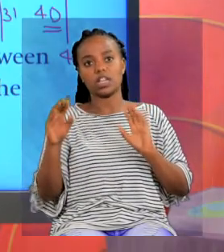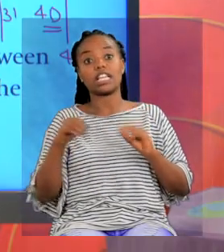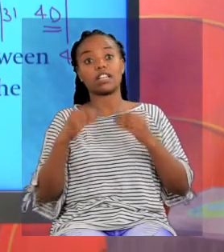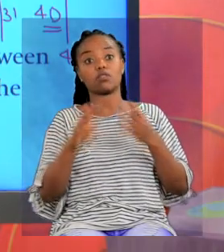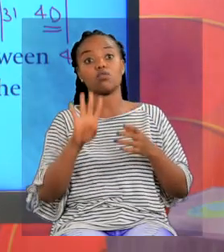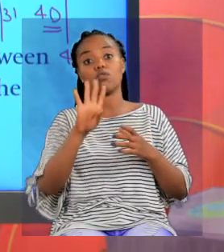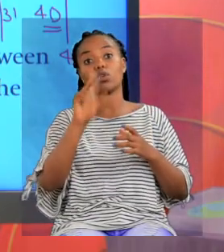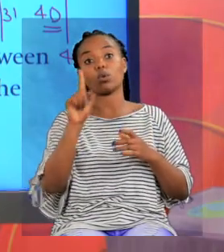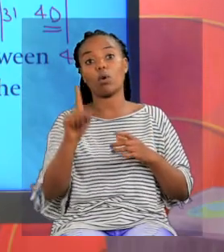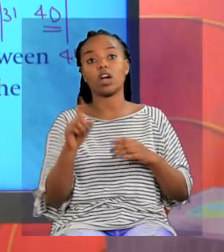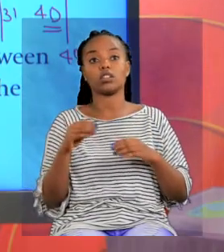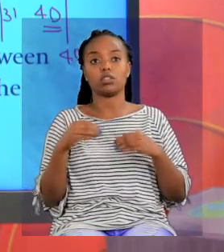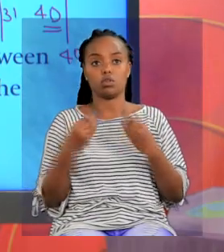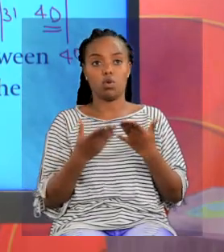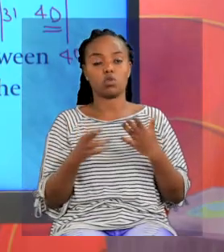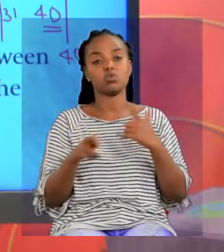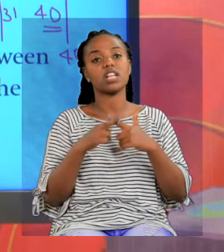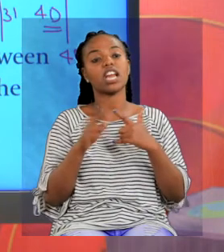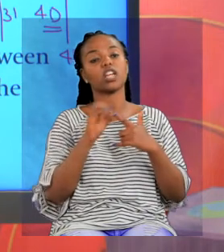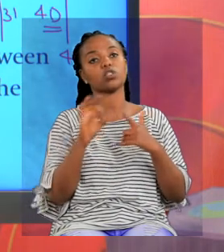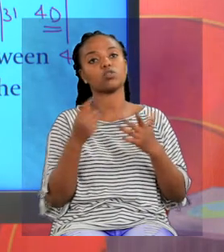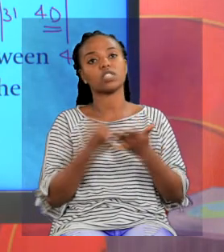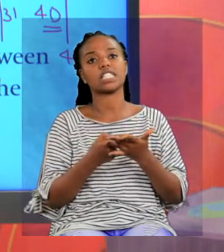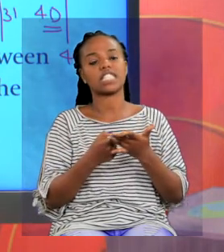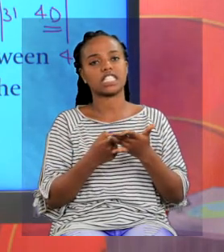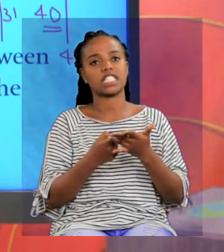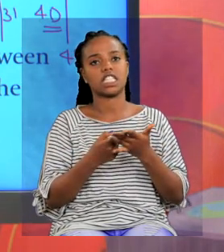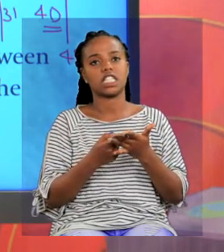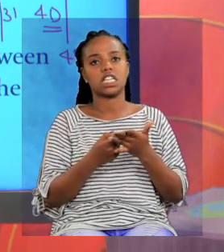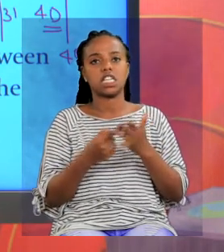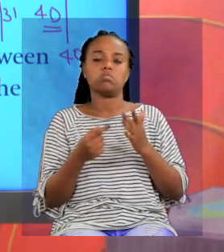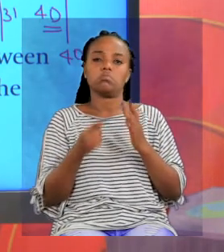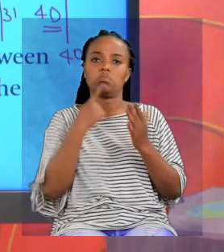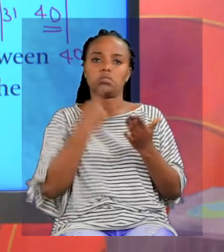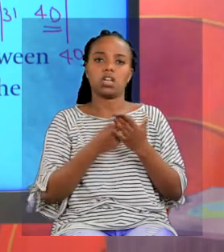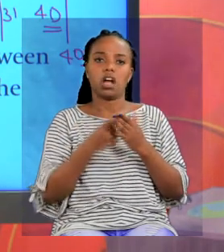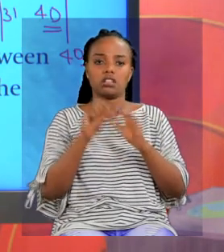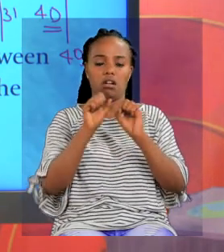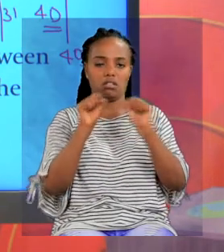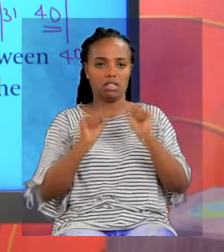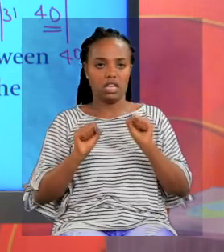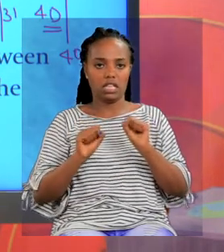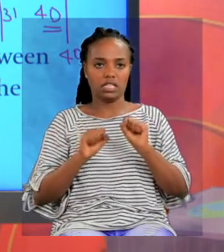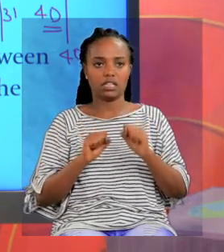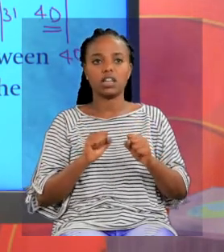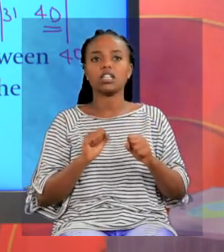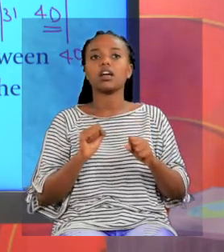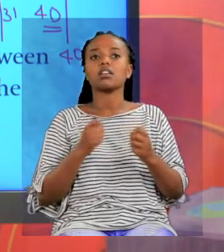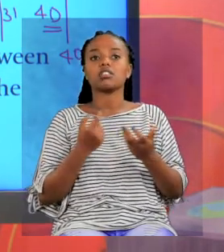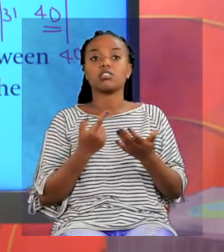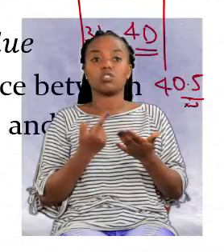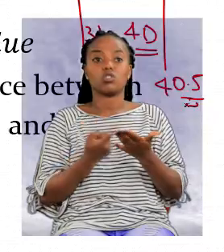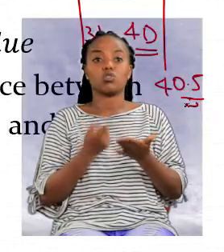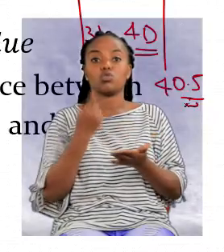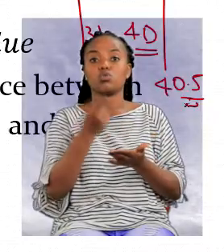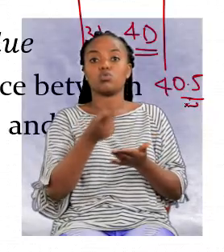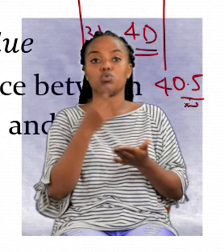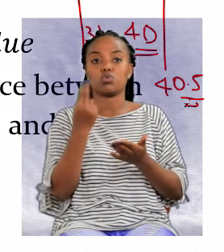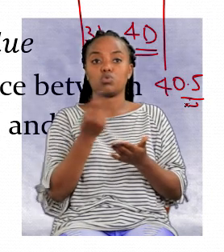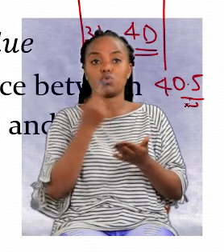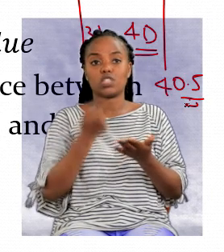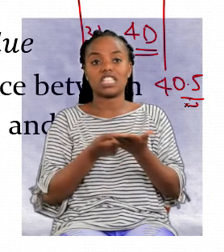So it will be the range of this data set arranged in group. Therefore, you can apply this formula to